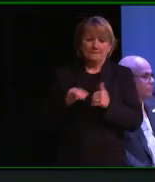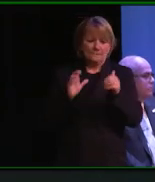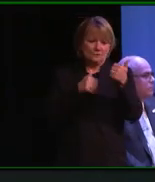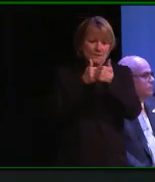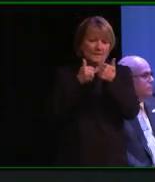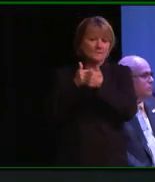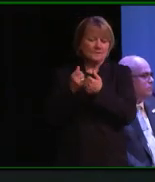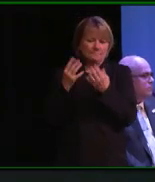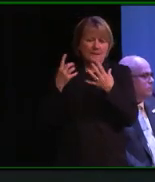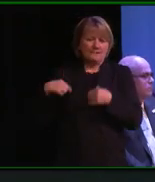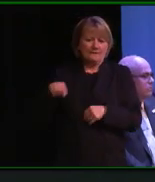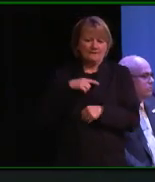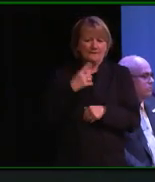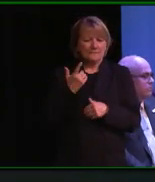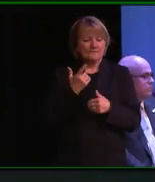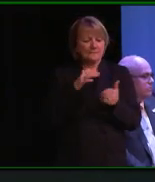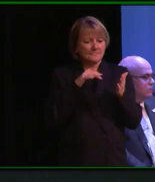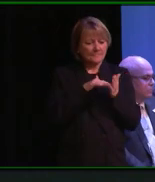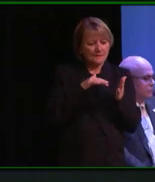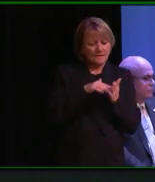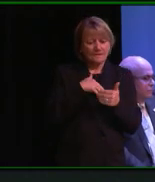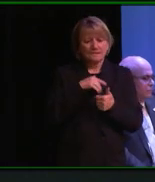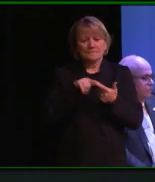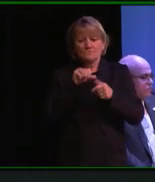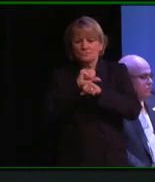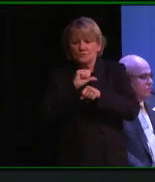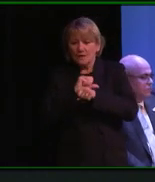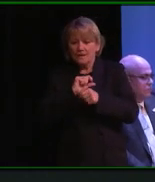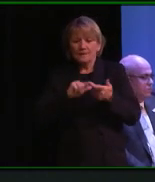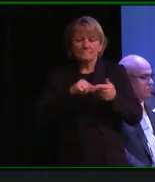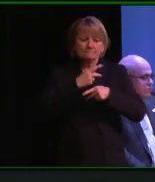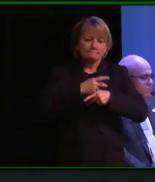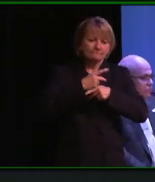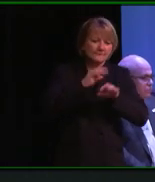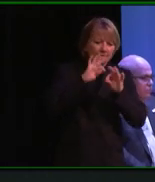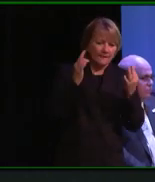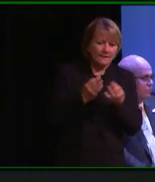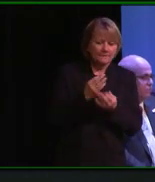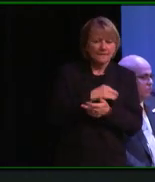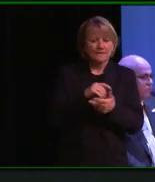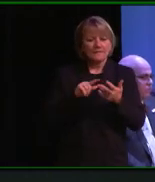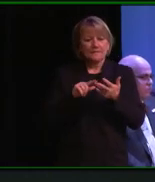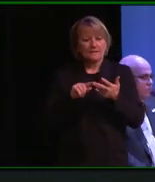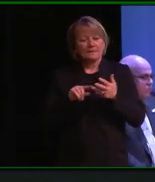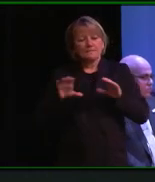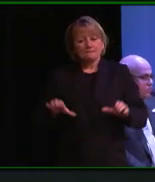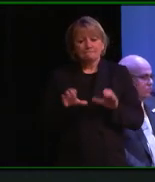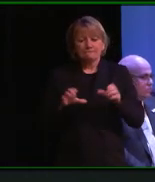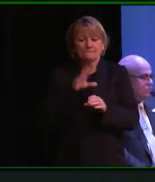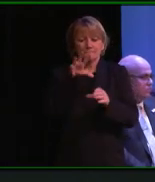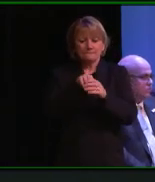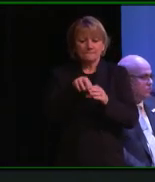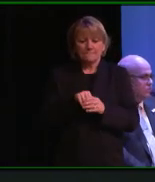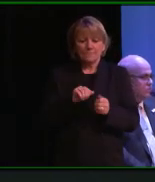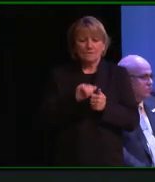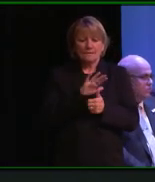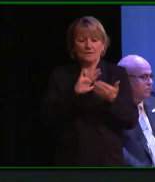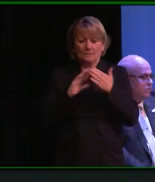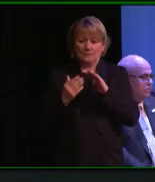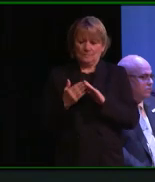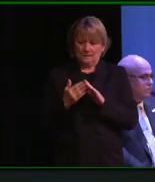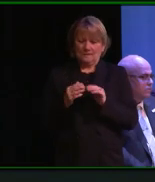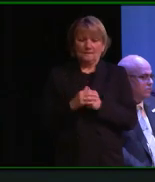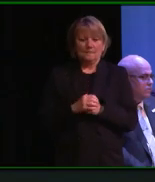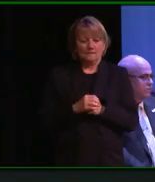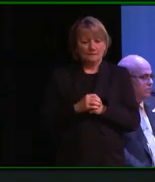at Bristol, balancing their studies with jobs, caring for family members, and actively participating in their communities.